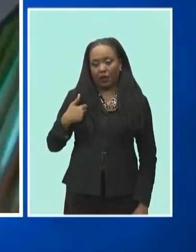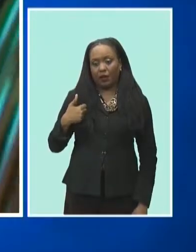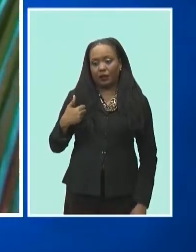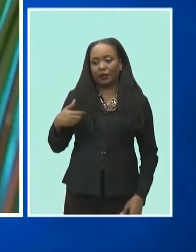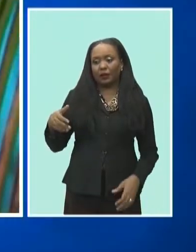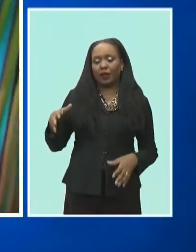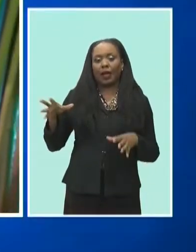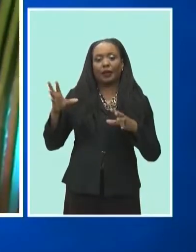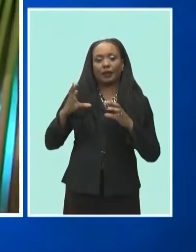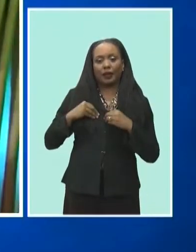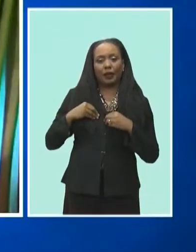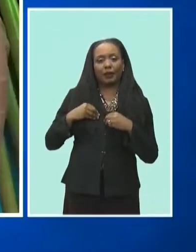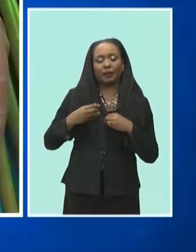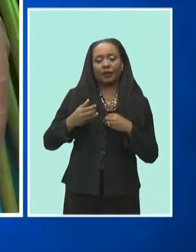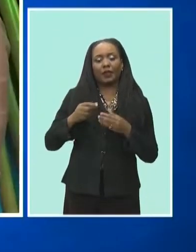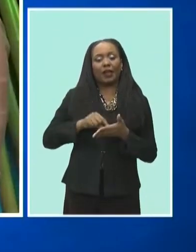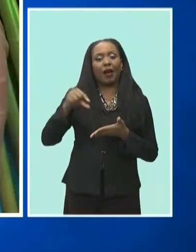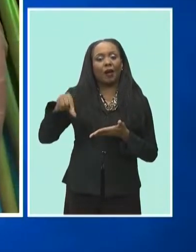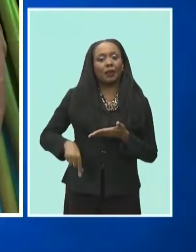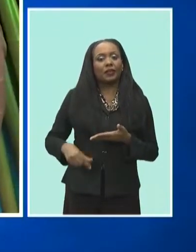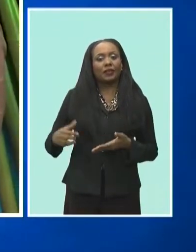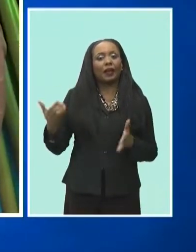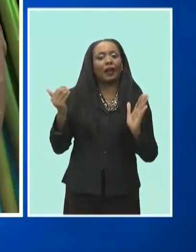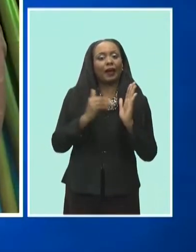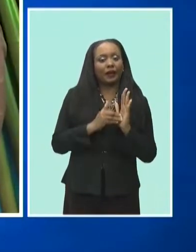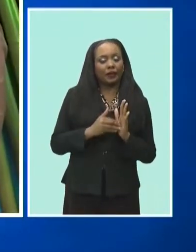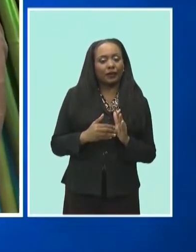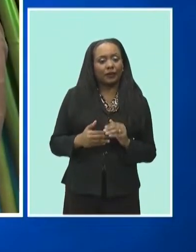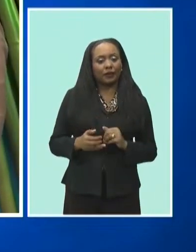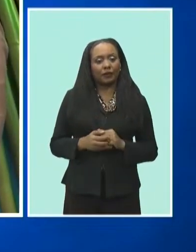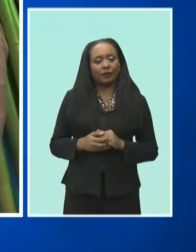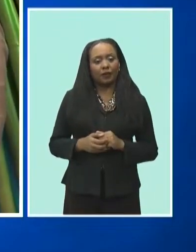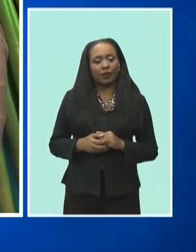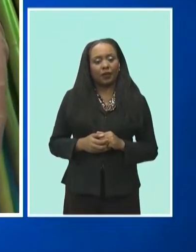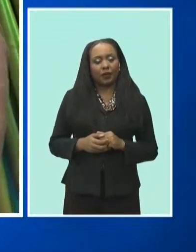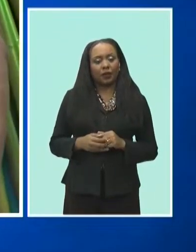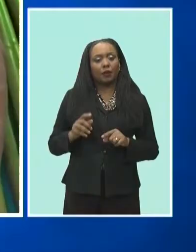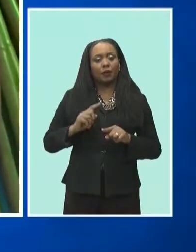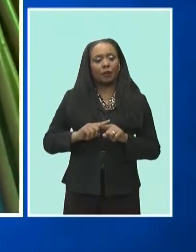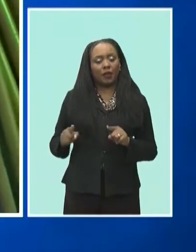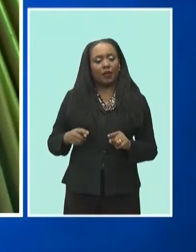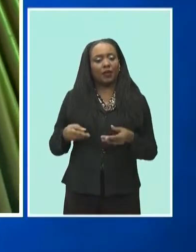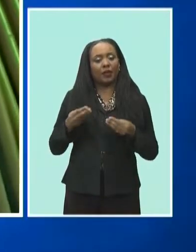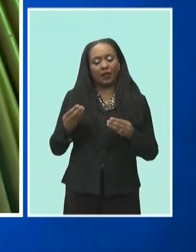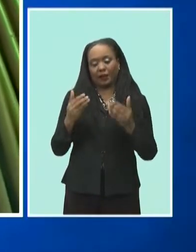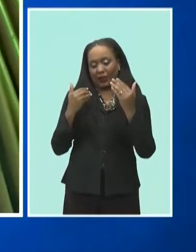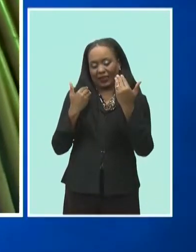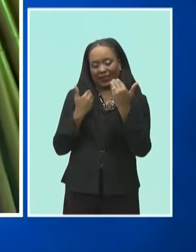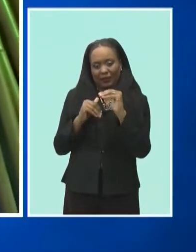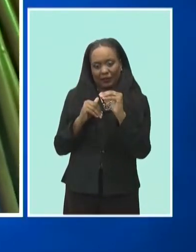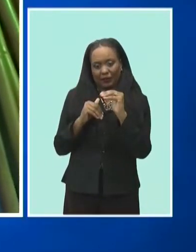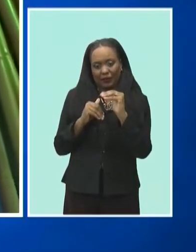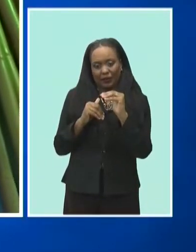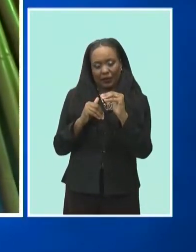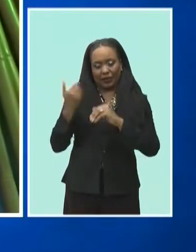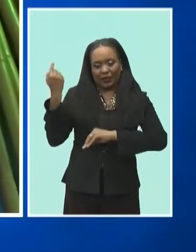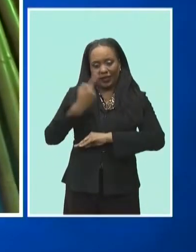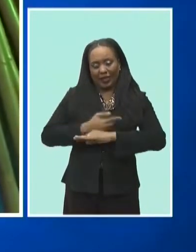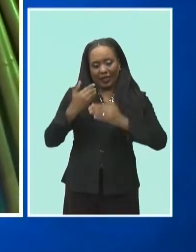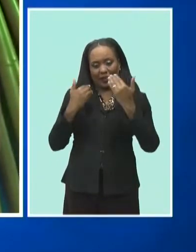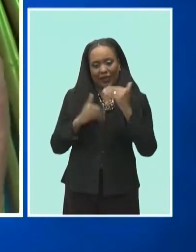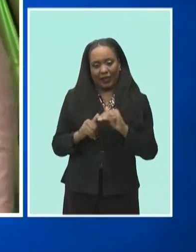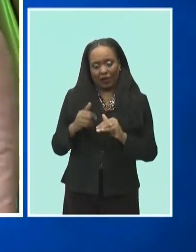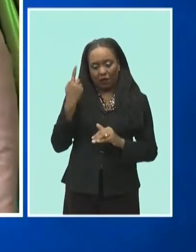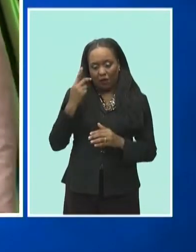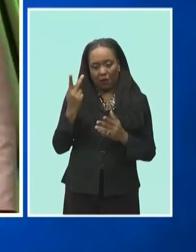back. And a few weeks ago, President Rodrigo Duterte ordered and gave a deadline basically to both sides to find